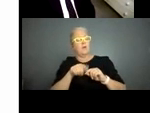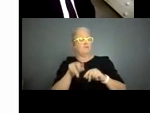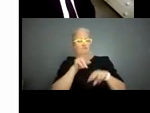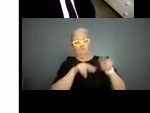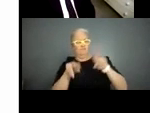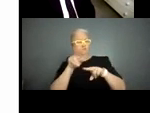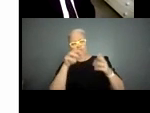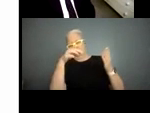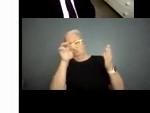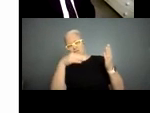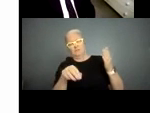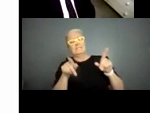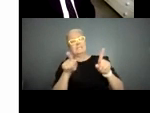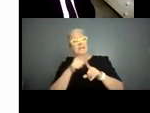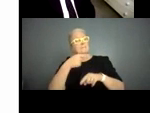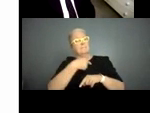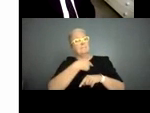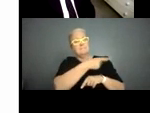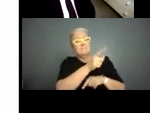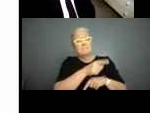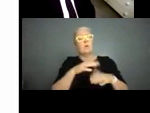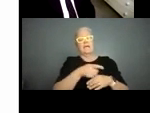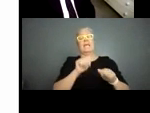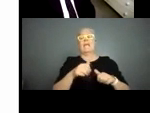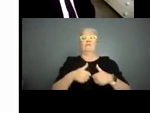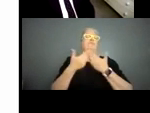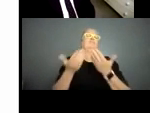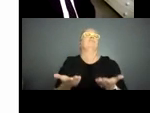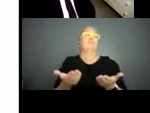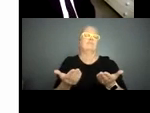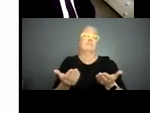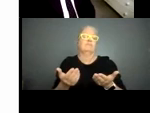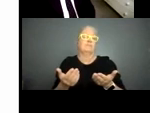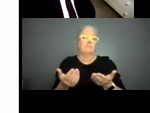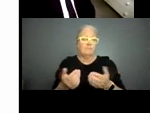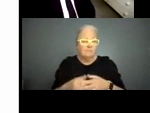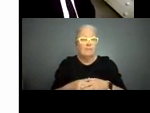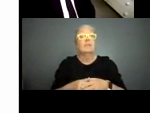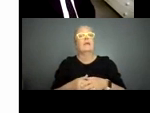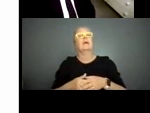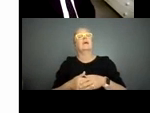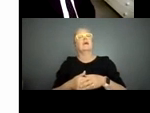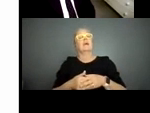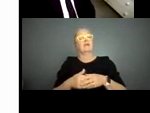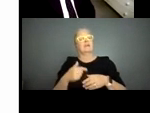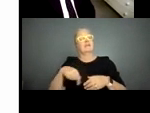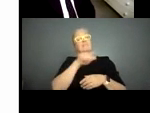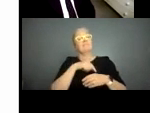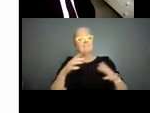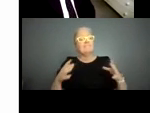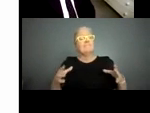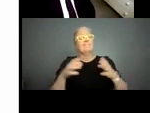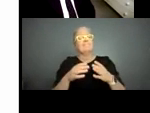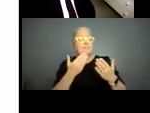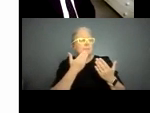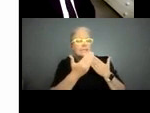other children, or he can express himself. We normally try to plan a meeting in the early part of the week